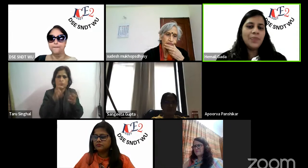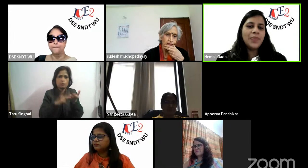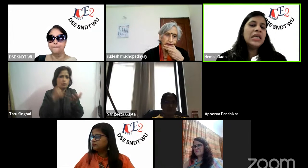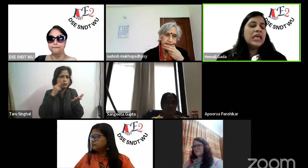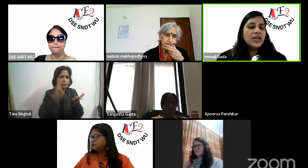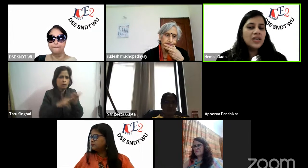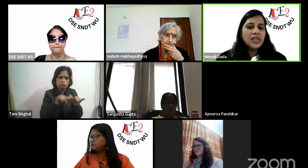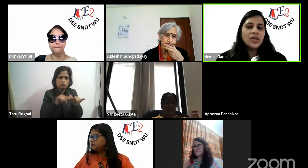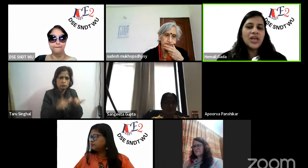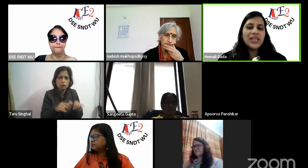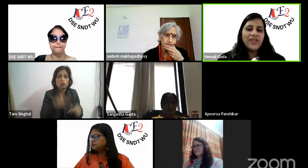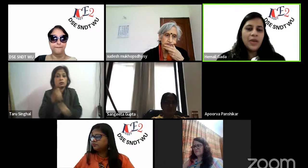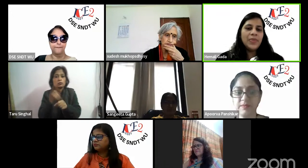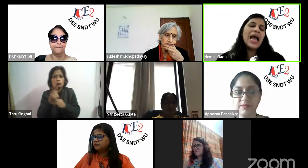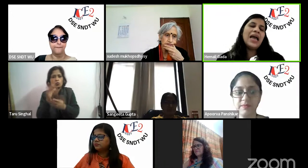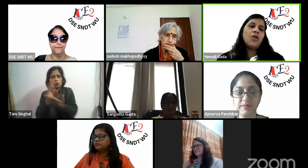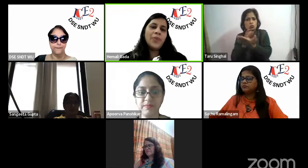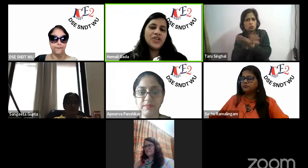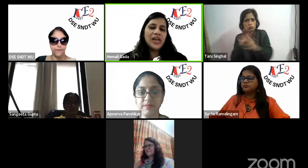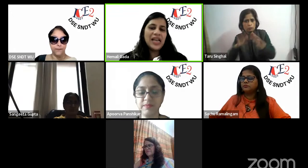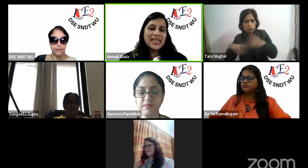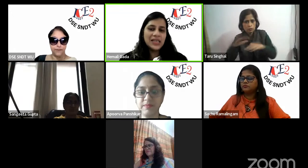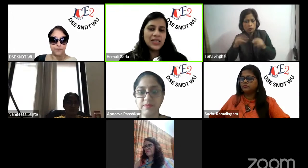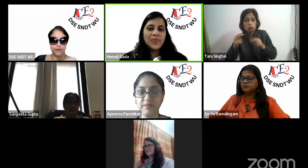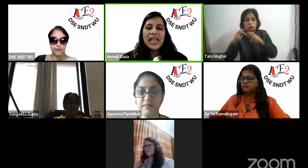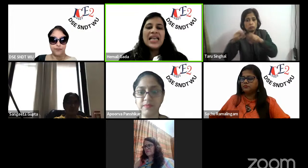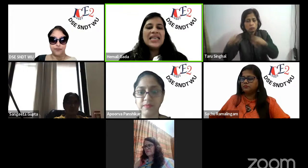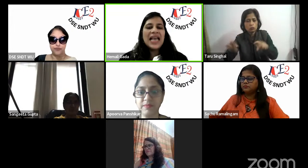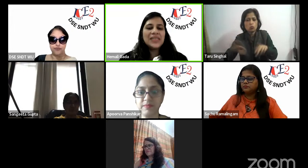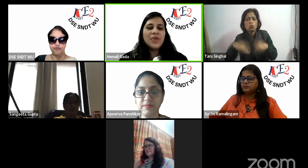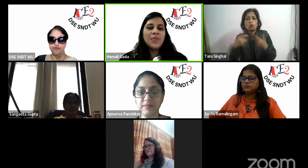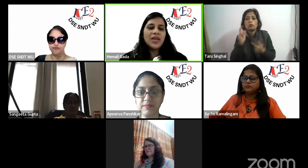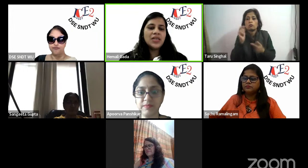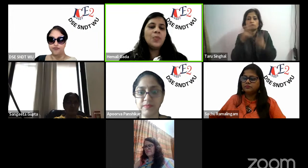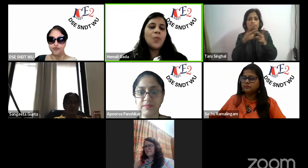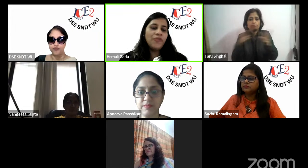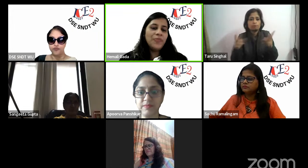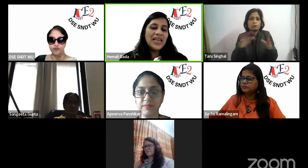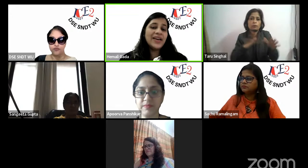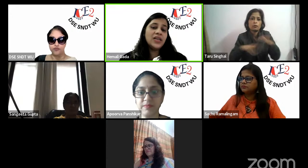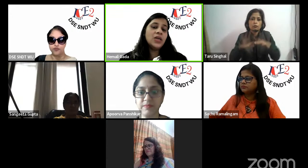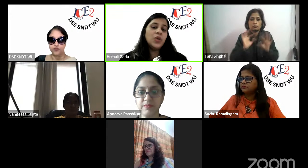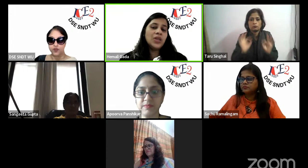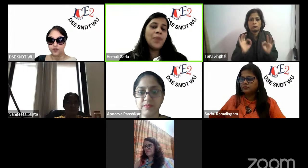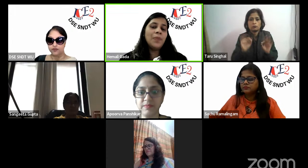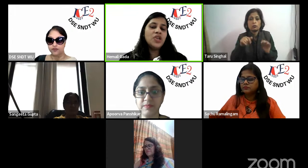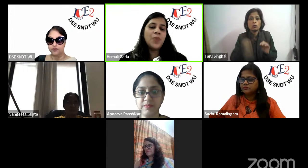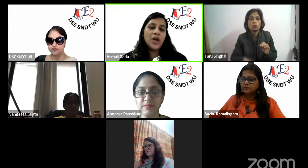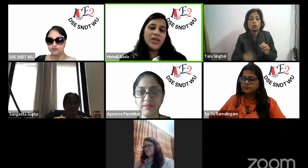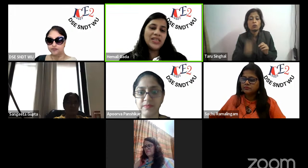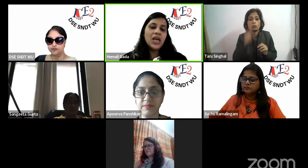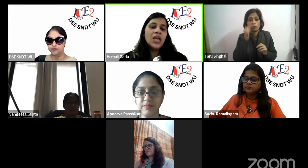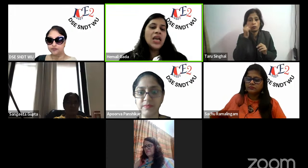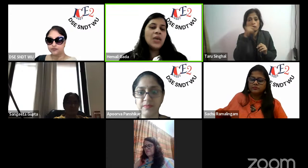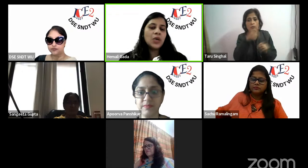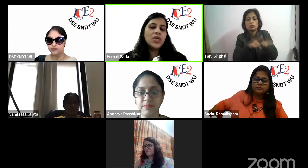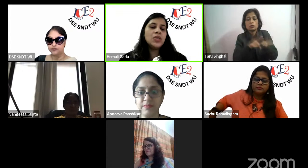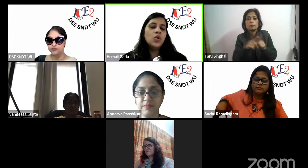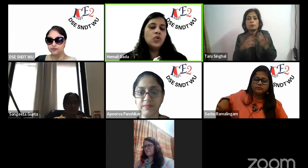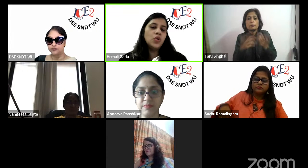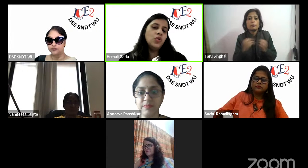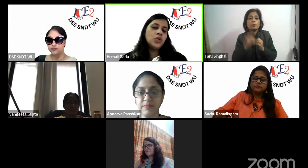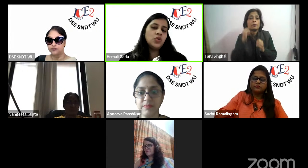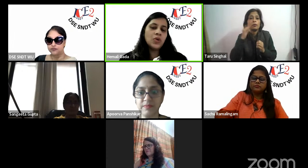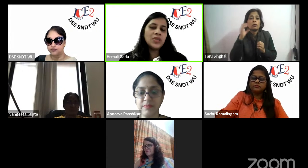curriculum development, research and development, and operational excellence. He has been merited of being credited with a published biodata in